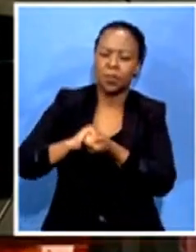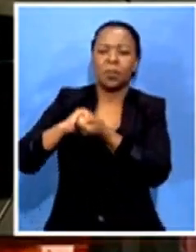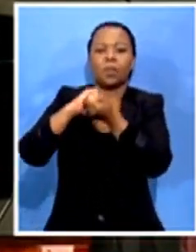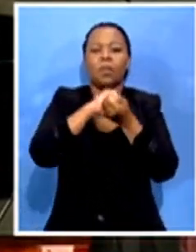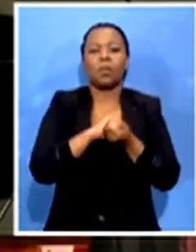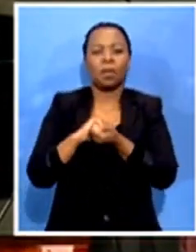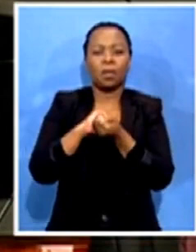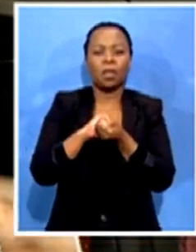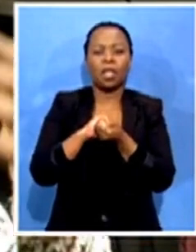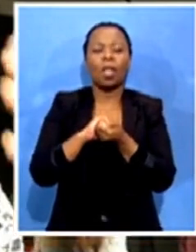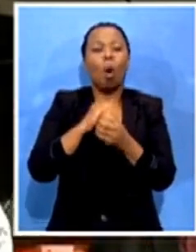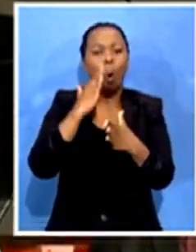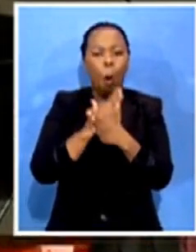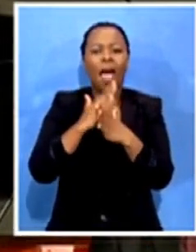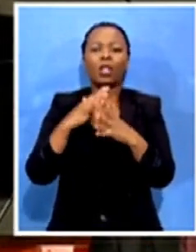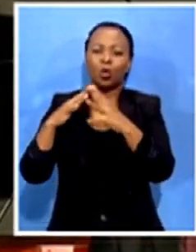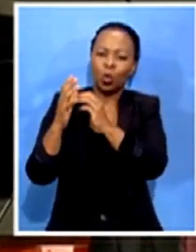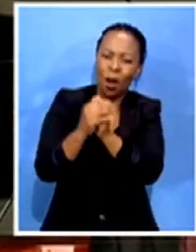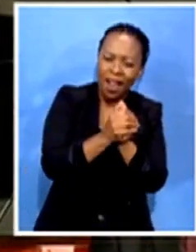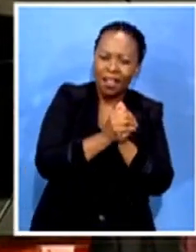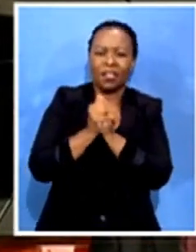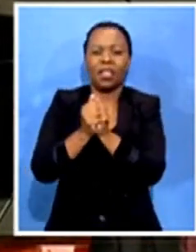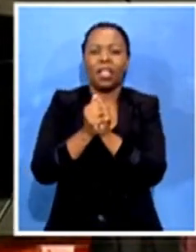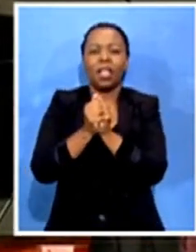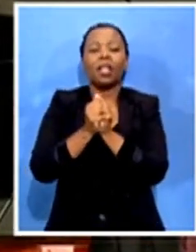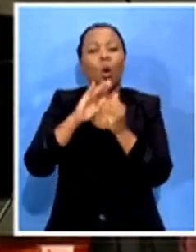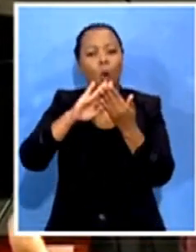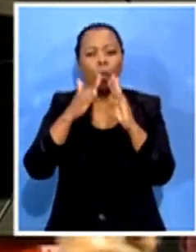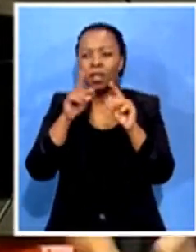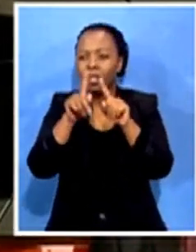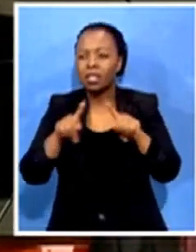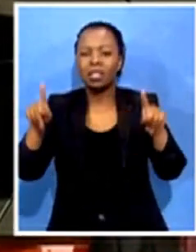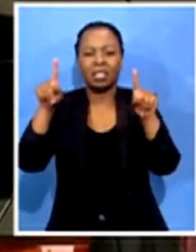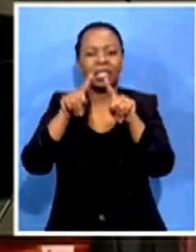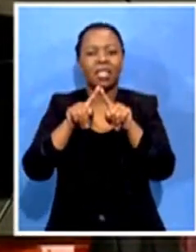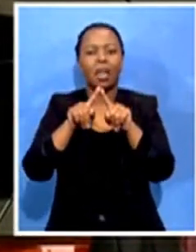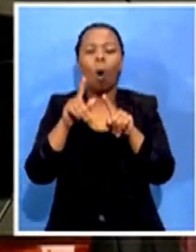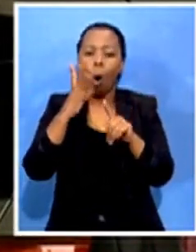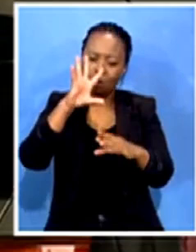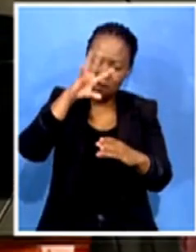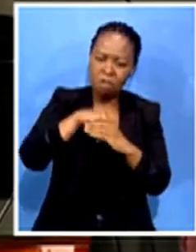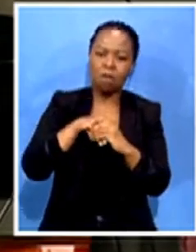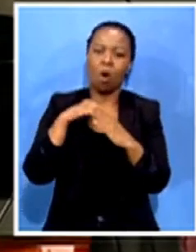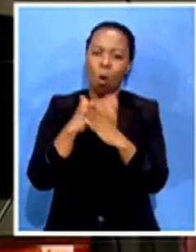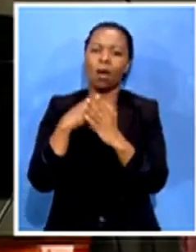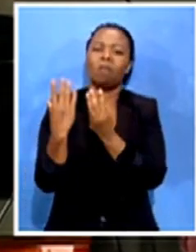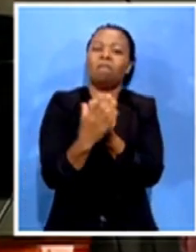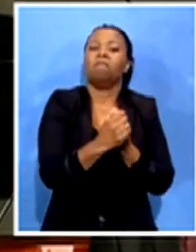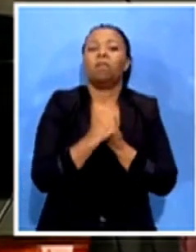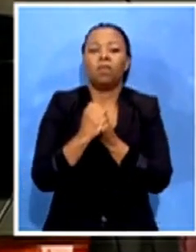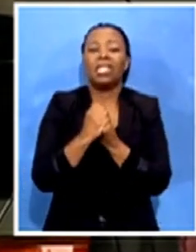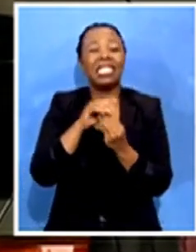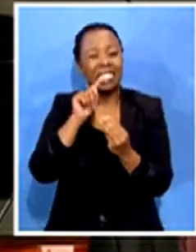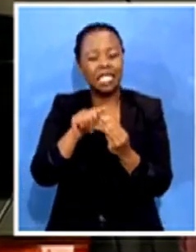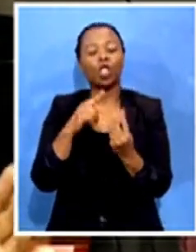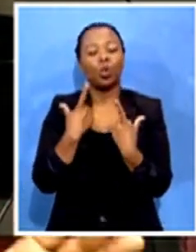civil society is also central in that. It's something that we can do together. And I want to continue